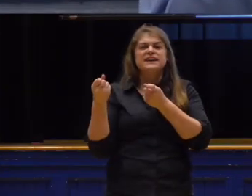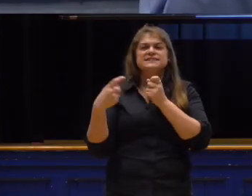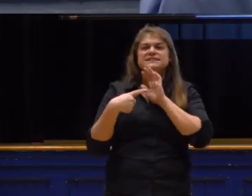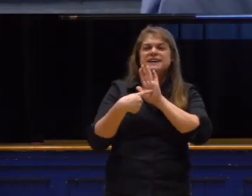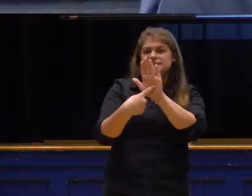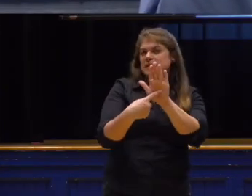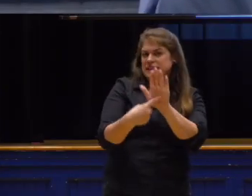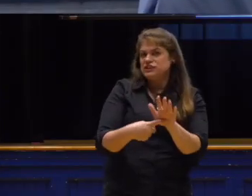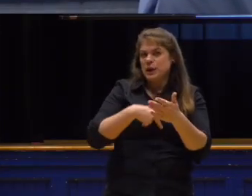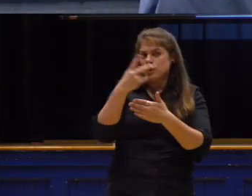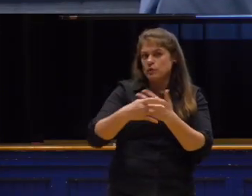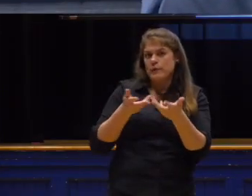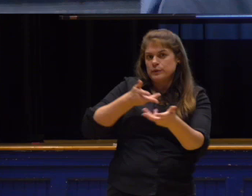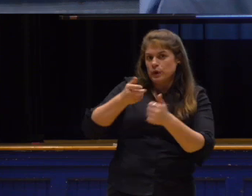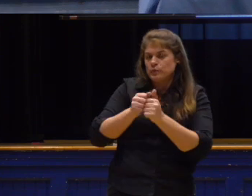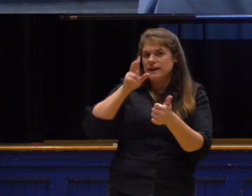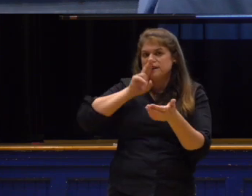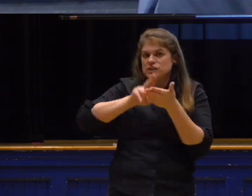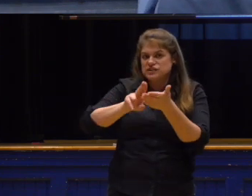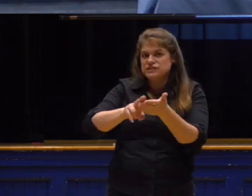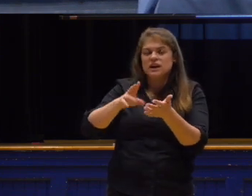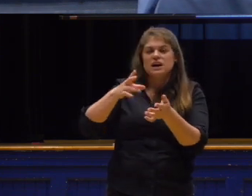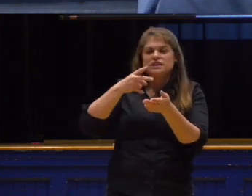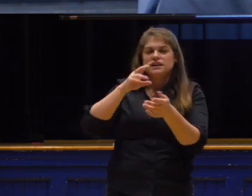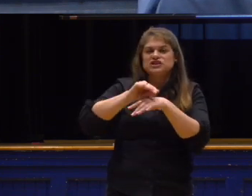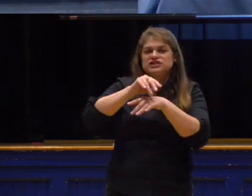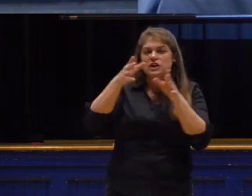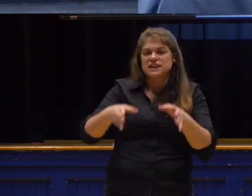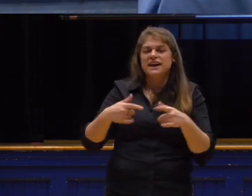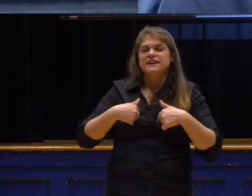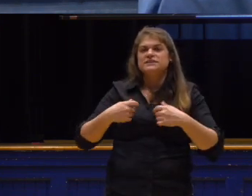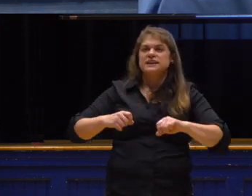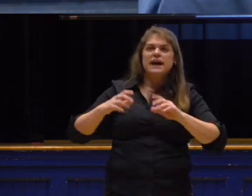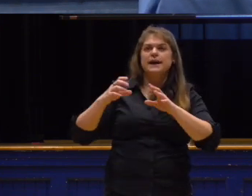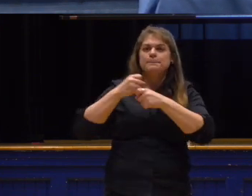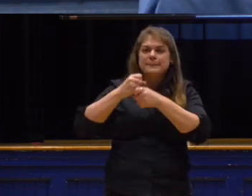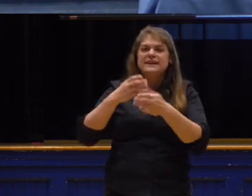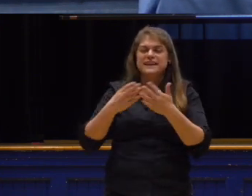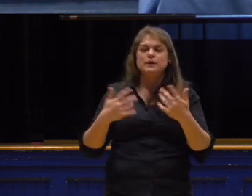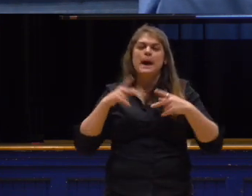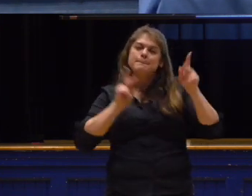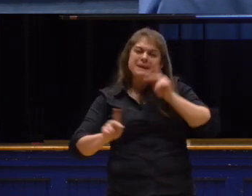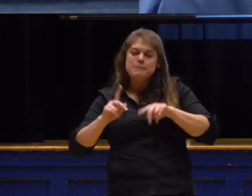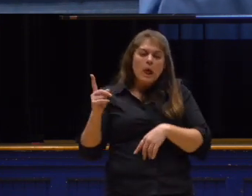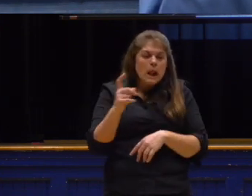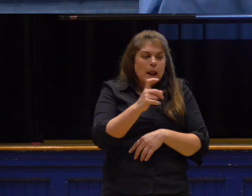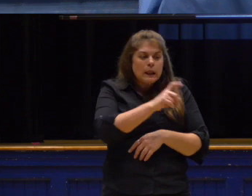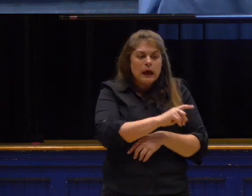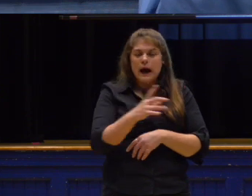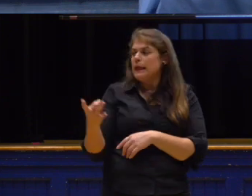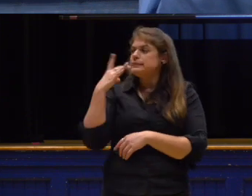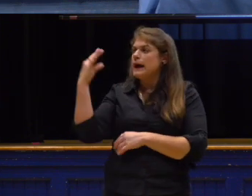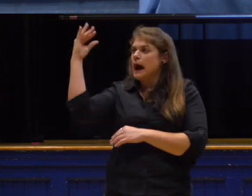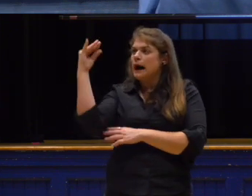simulation programs that when we work with consultants like Fuss and O'Neill, they put together these things that show green lights, show people moving, then show the yellow